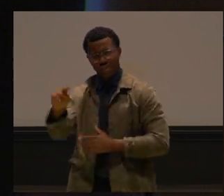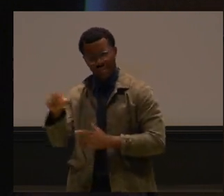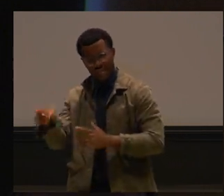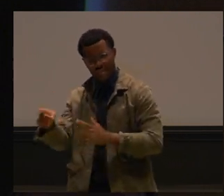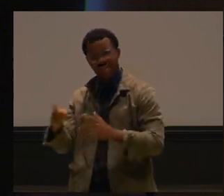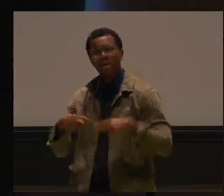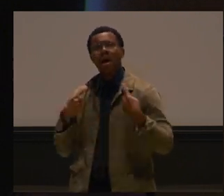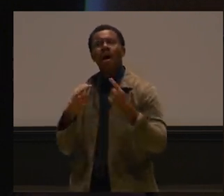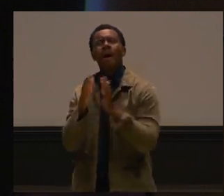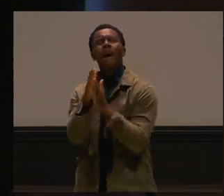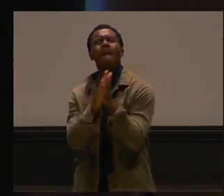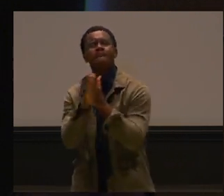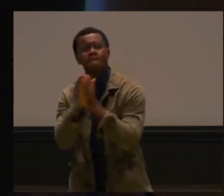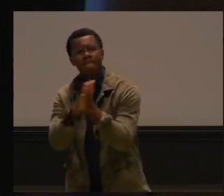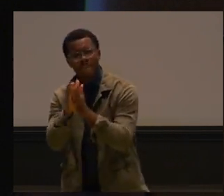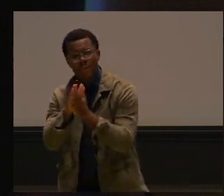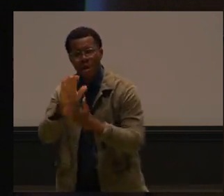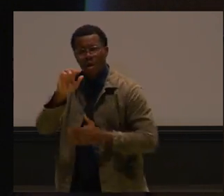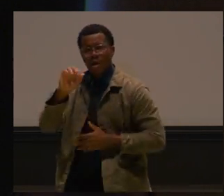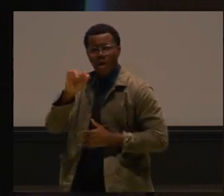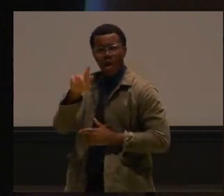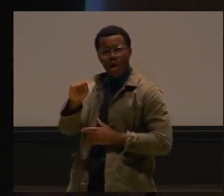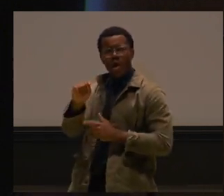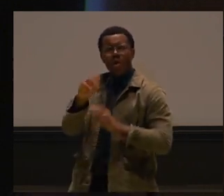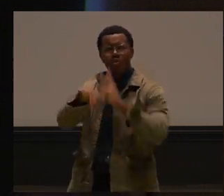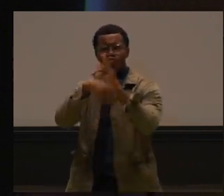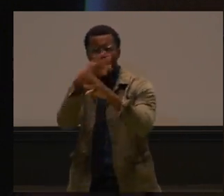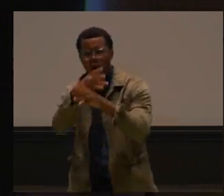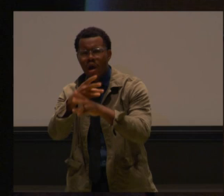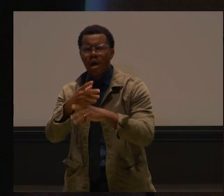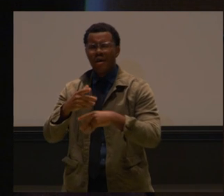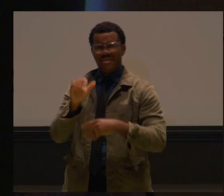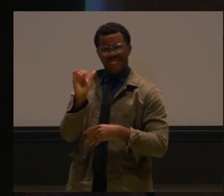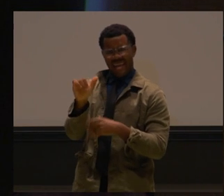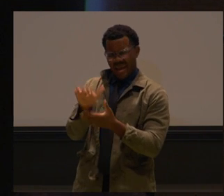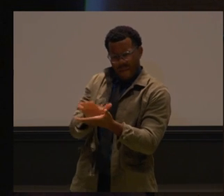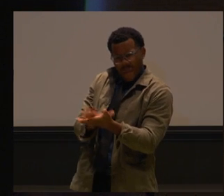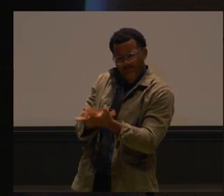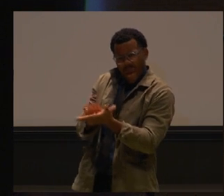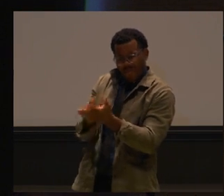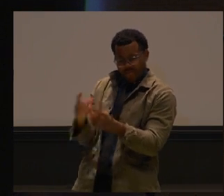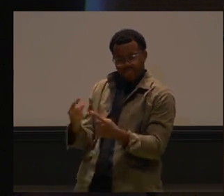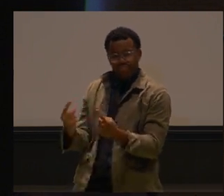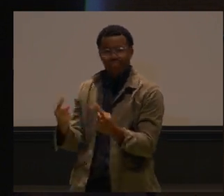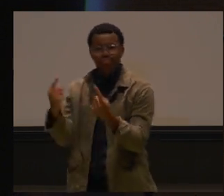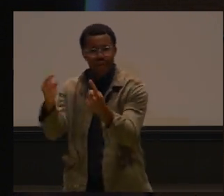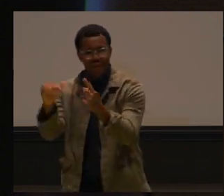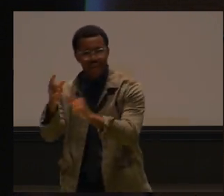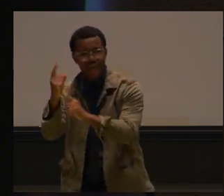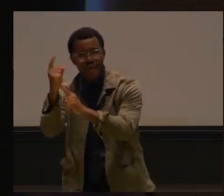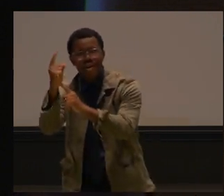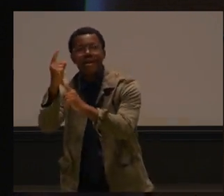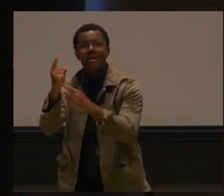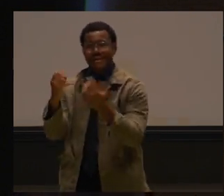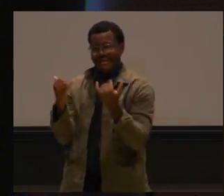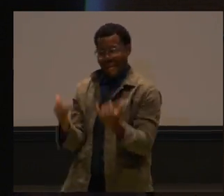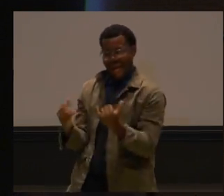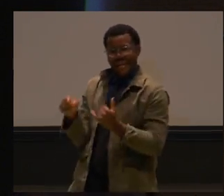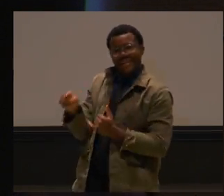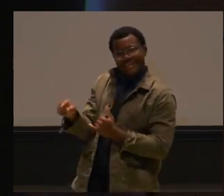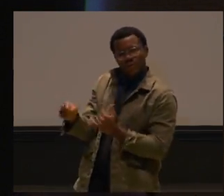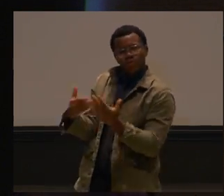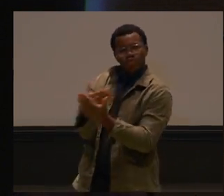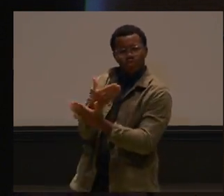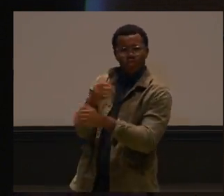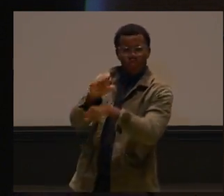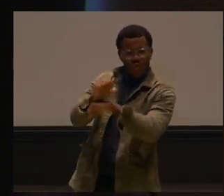since. Art world attention and critical praise began to grow from that moment, leading eventually to his current renown and the works